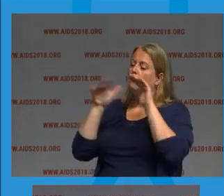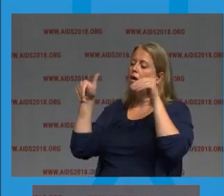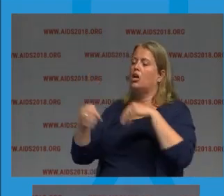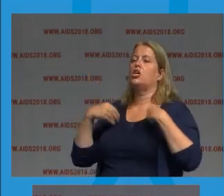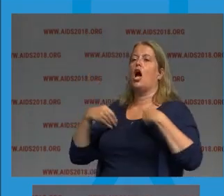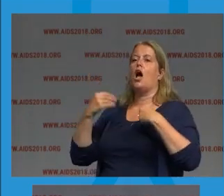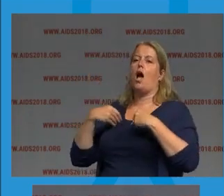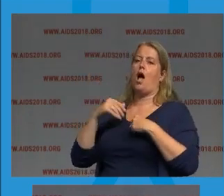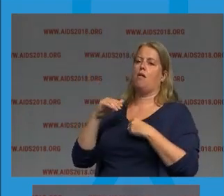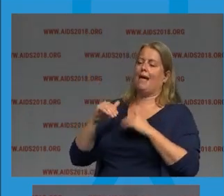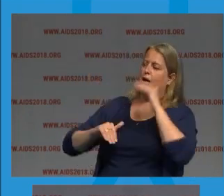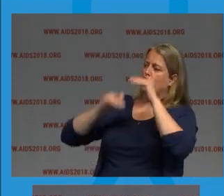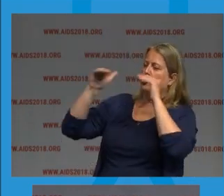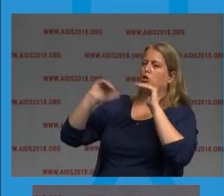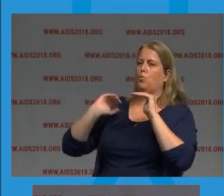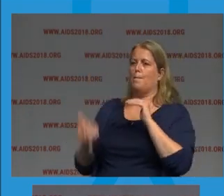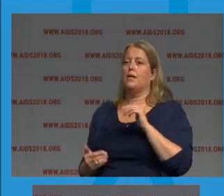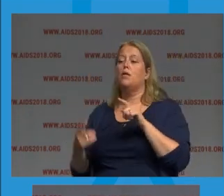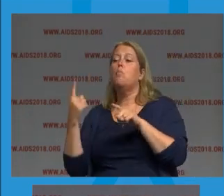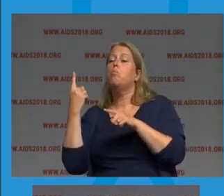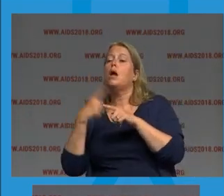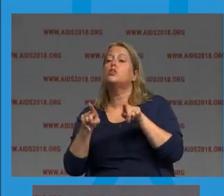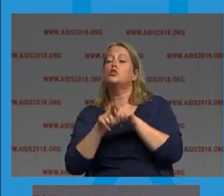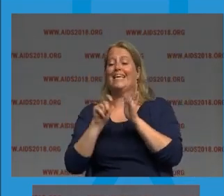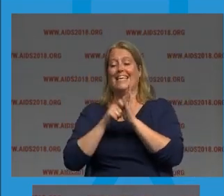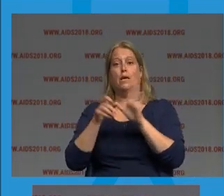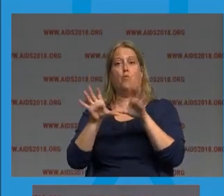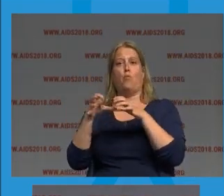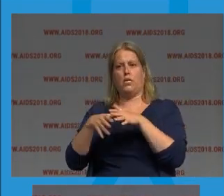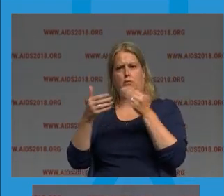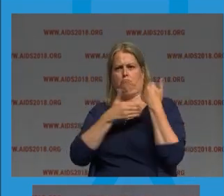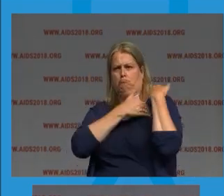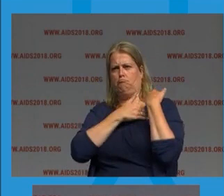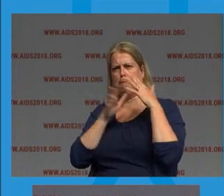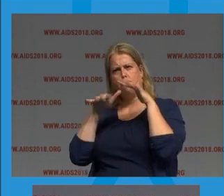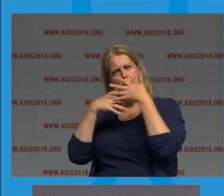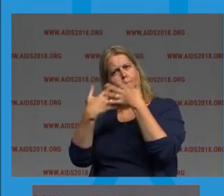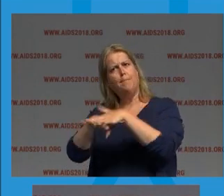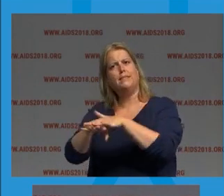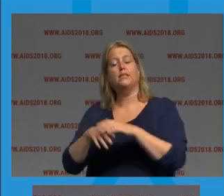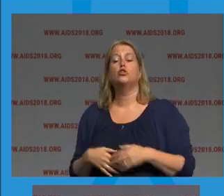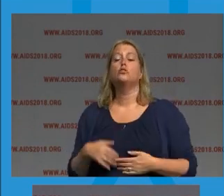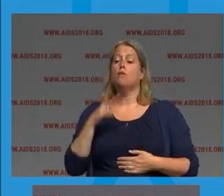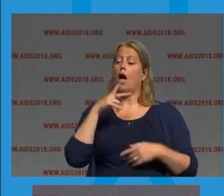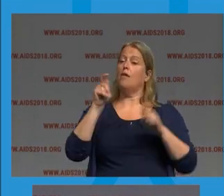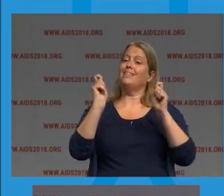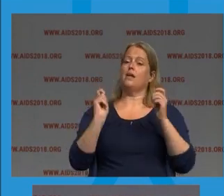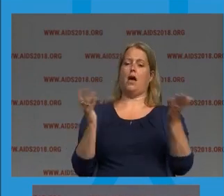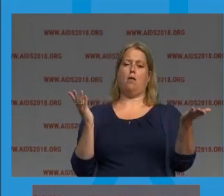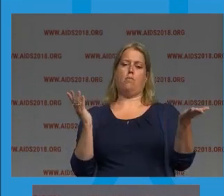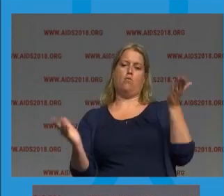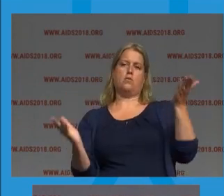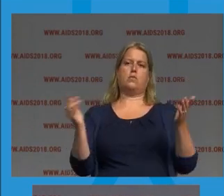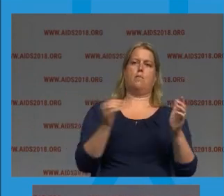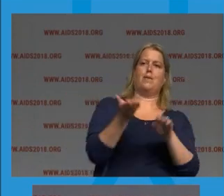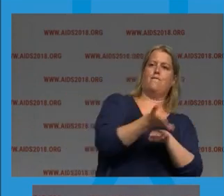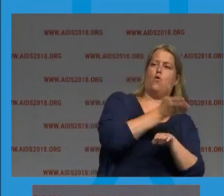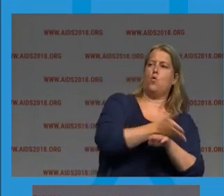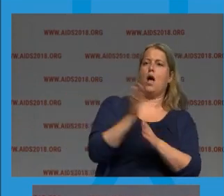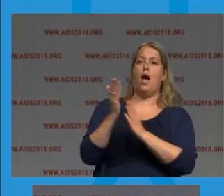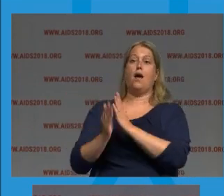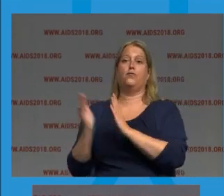as well as being a key populations implementer. They had data that really looked at both ends of the spectrum. And so they had data